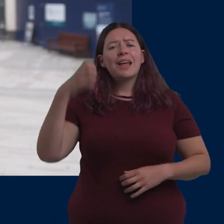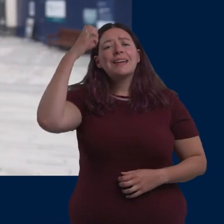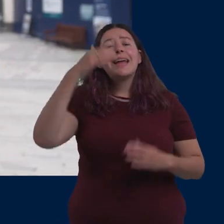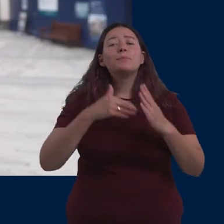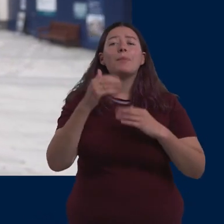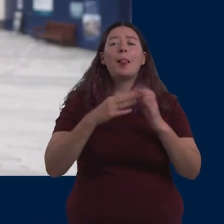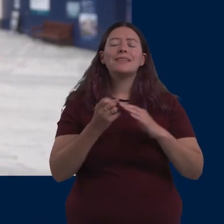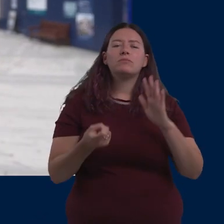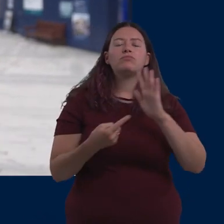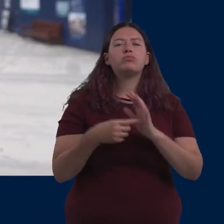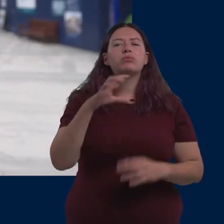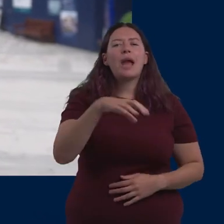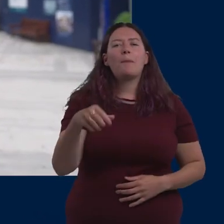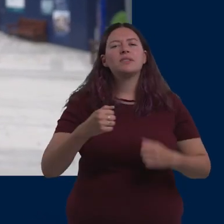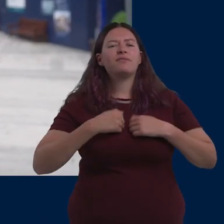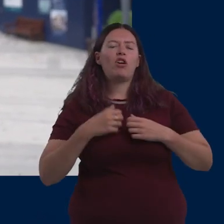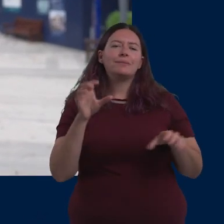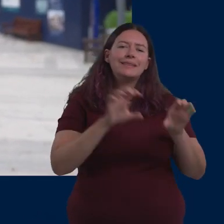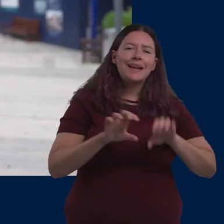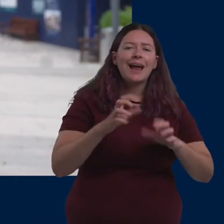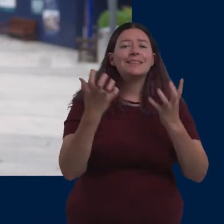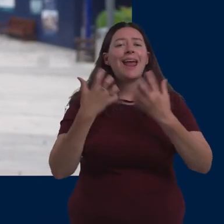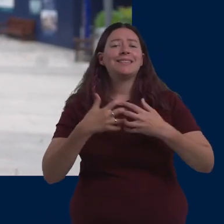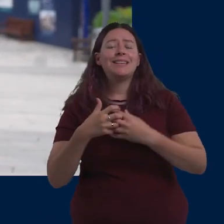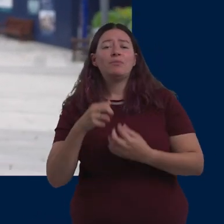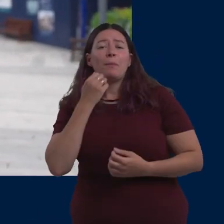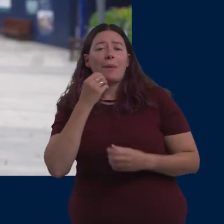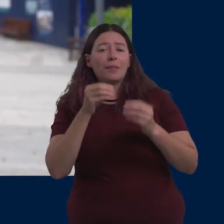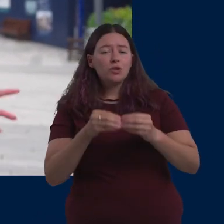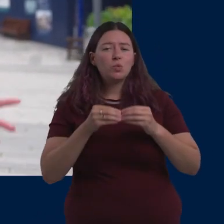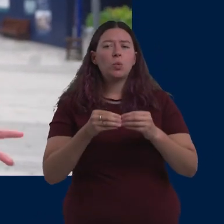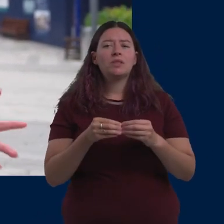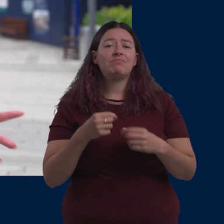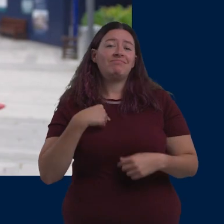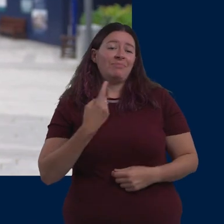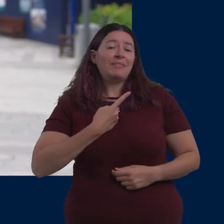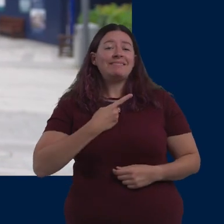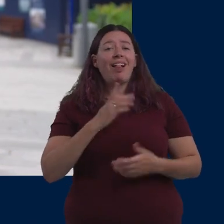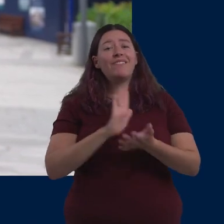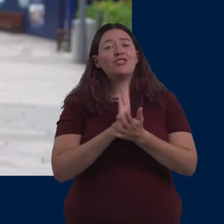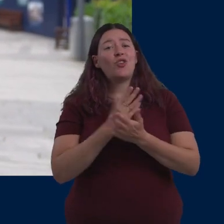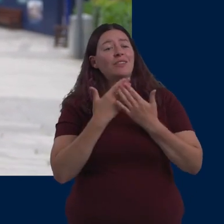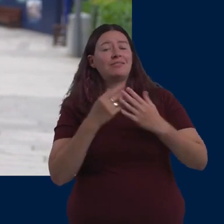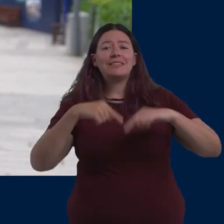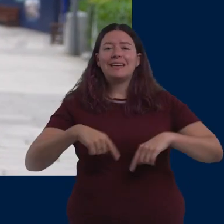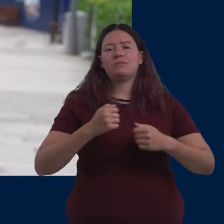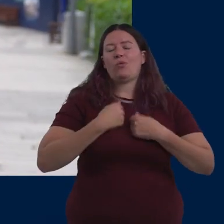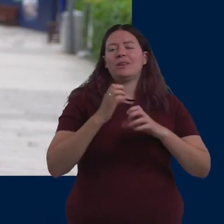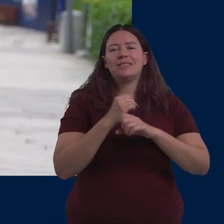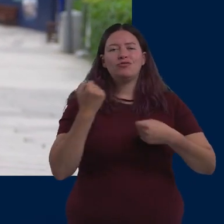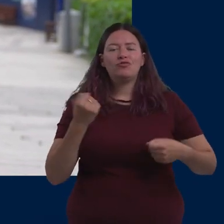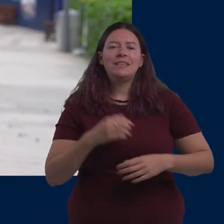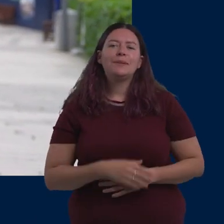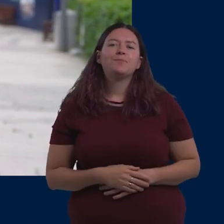King's Buildings is a key campus for our science, engineering and mathematics students, and I got to enjoy studying on this campus for a lot of my own degree